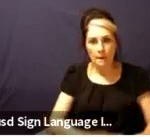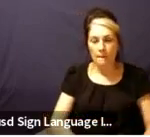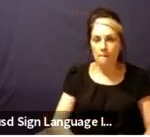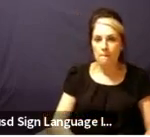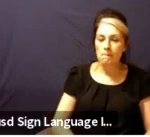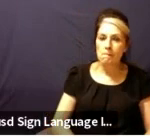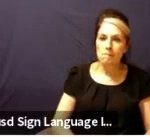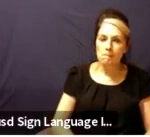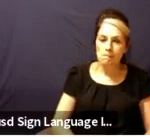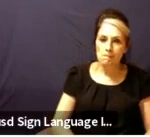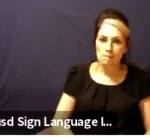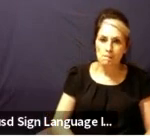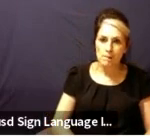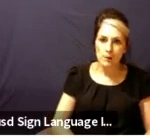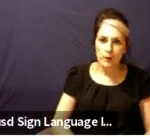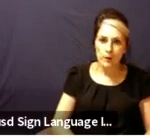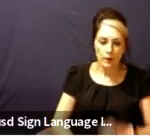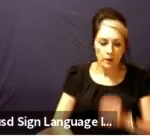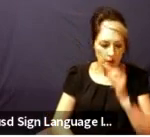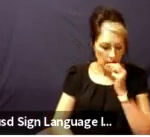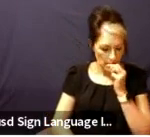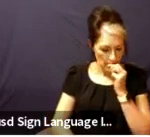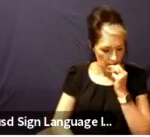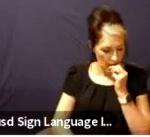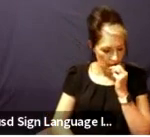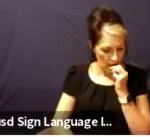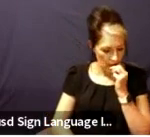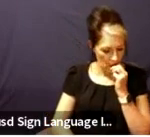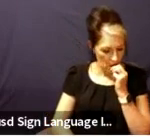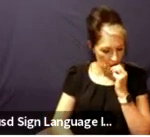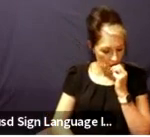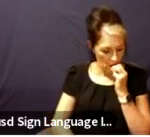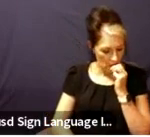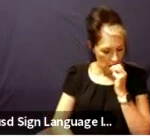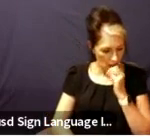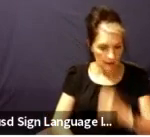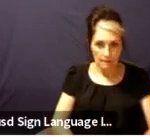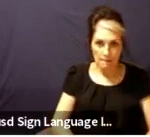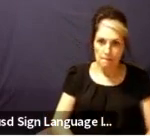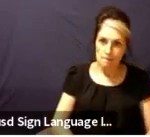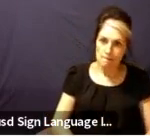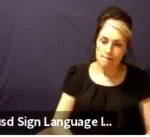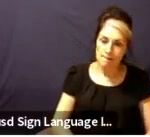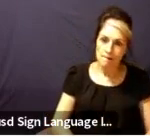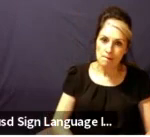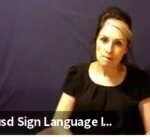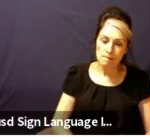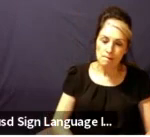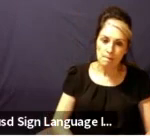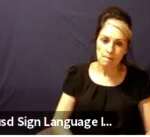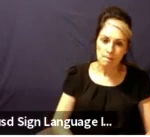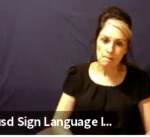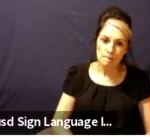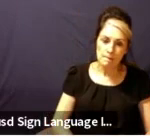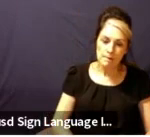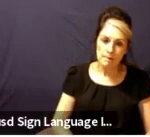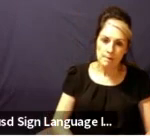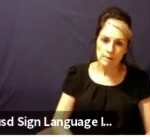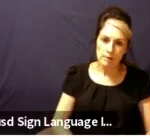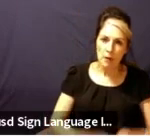let me go back to the test account so I can talk better on it. Okay.